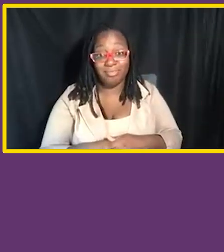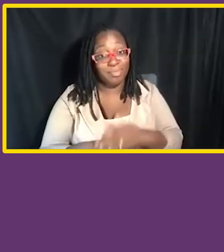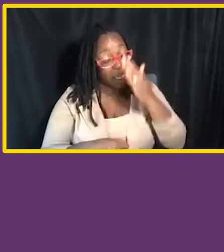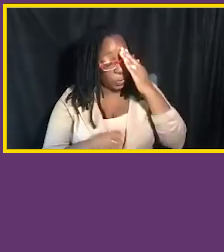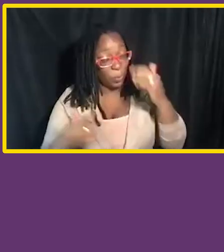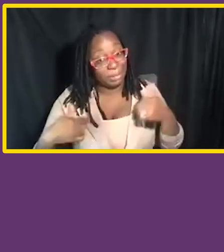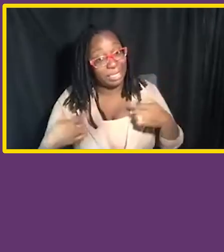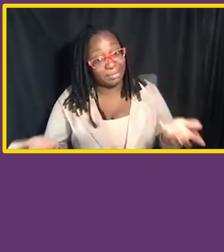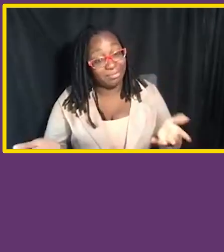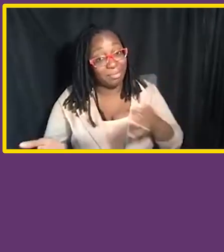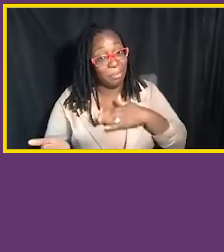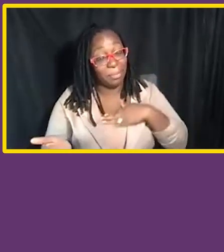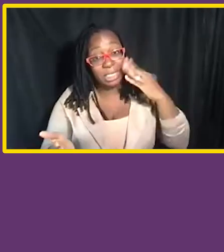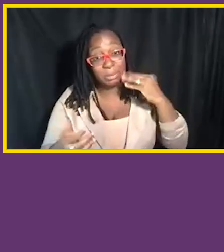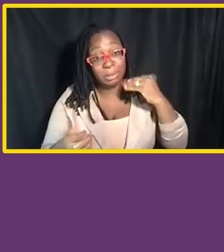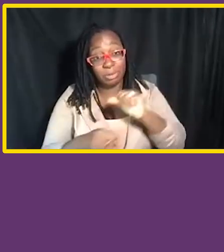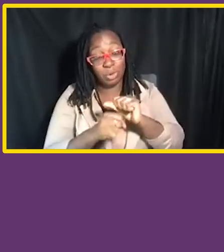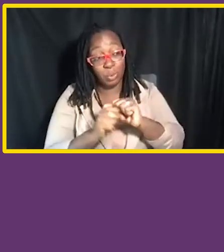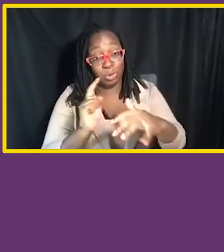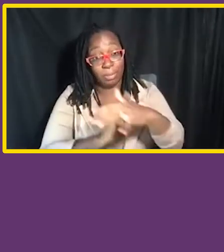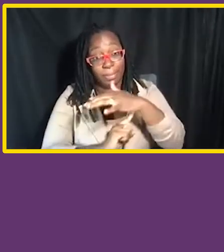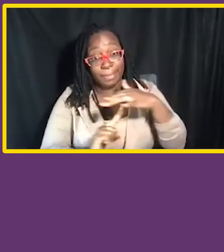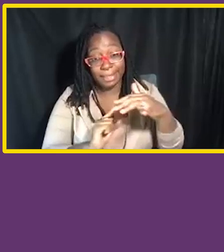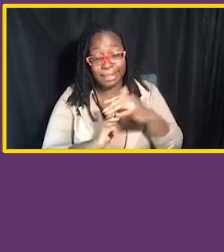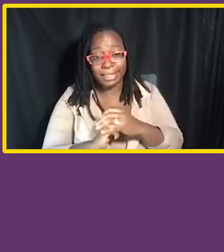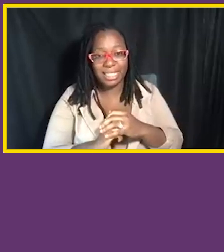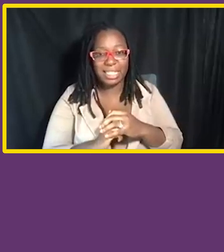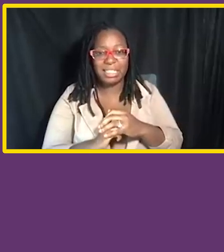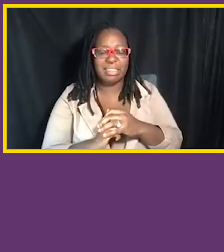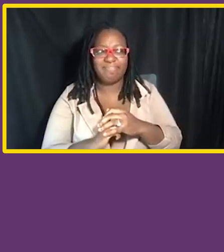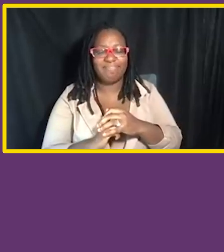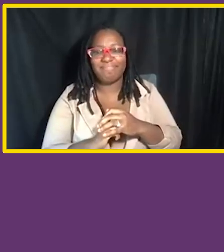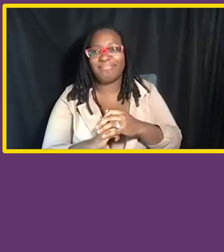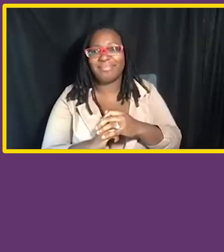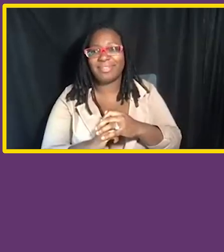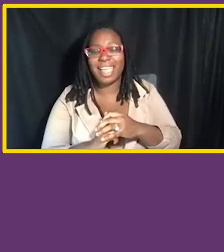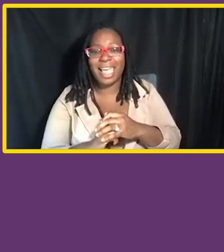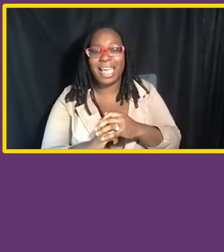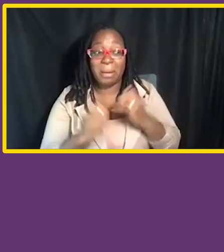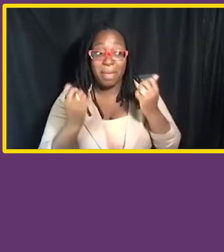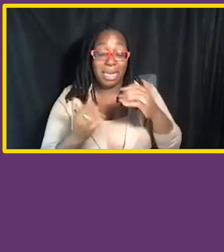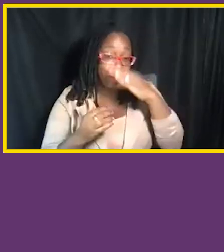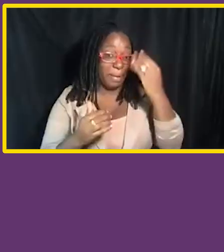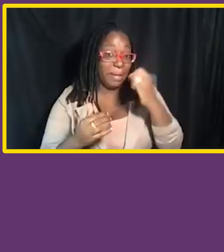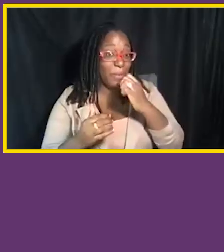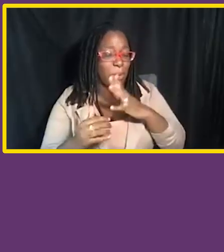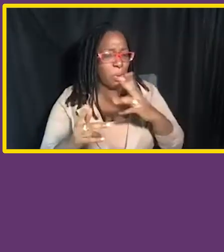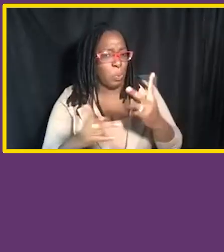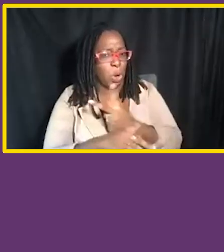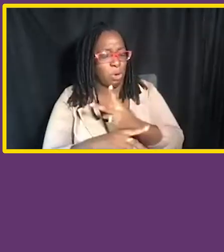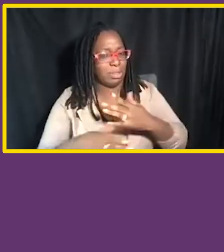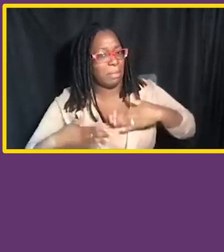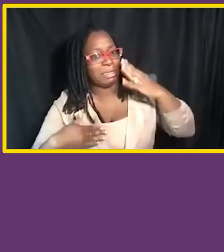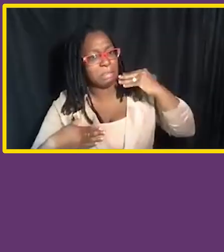in the workplace. So, and I don't believe I've had it to the degree that I think many Black women have to experience.